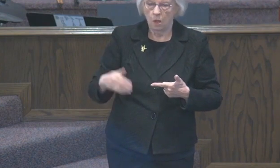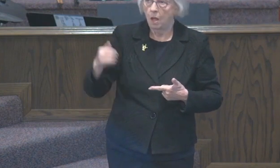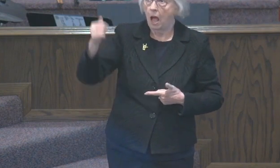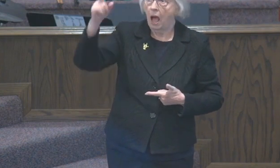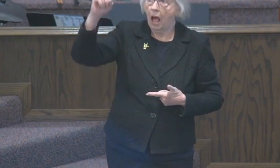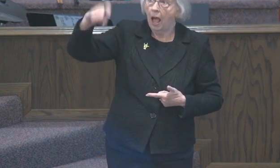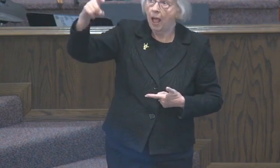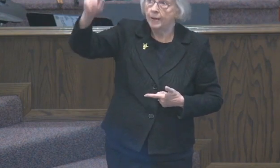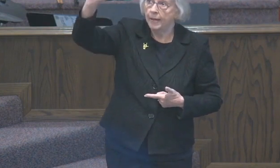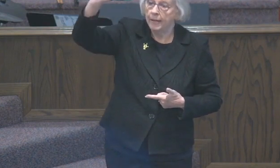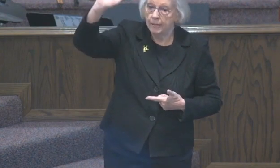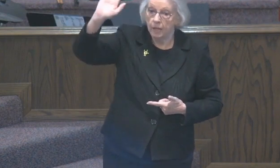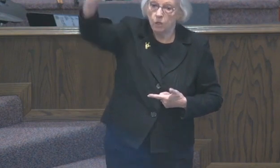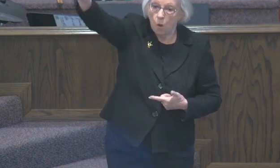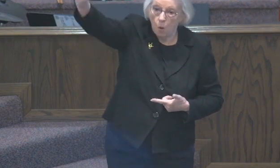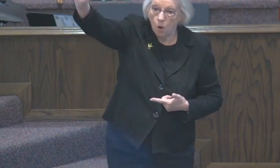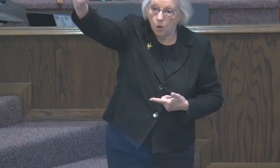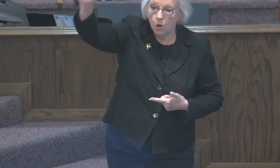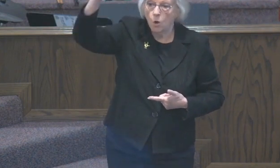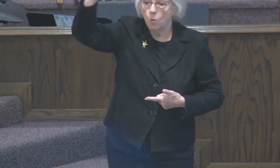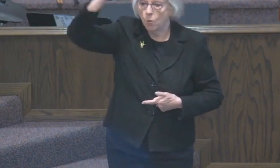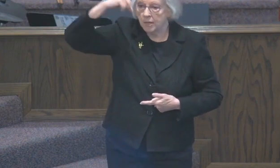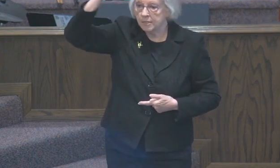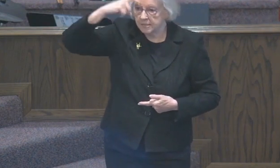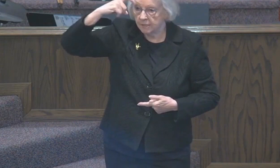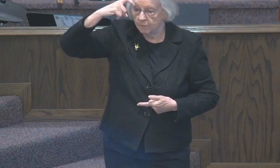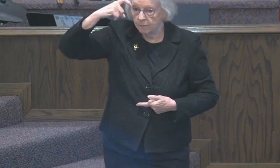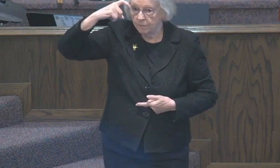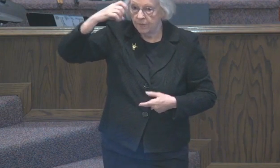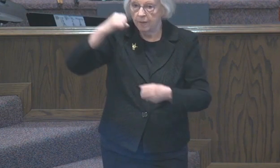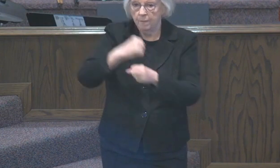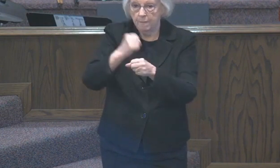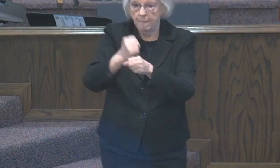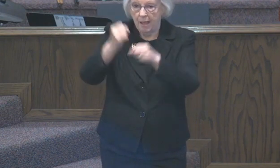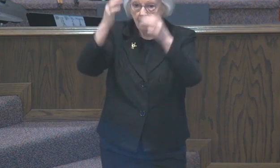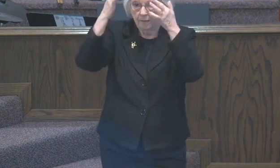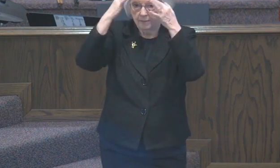what is obscure, right? What do we call it?